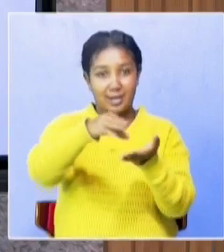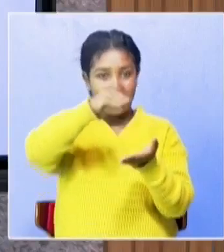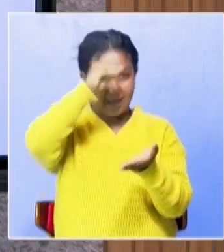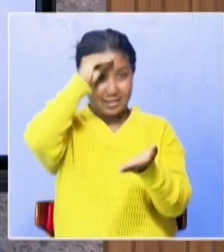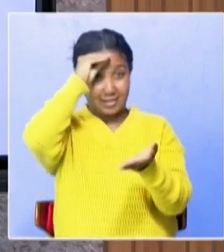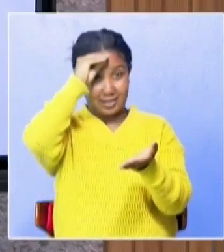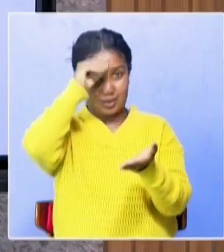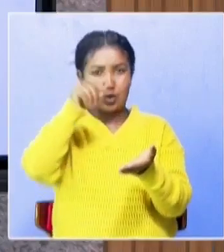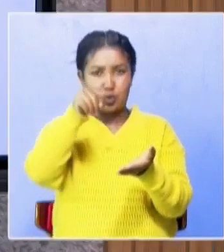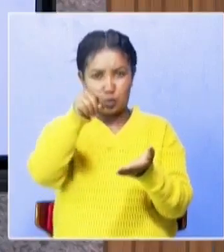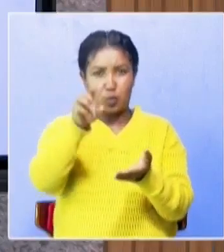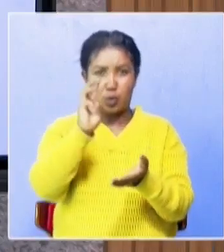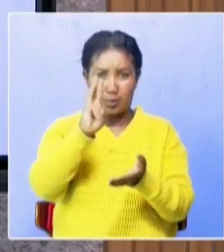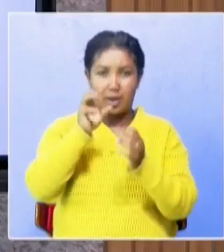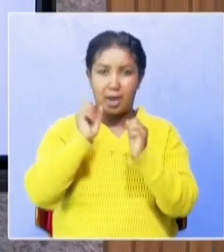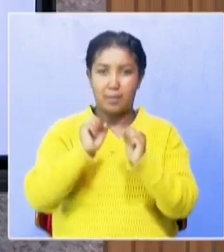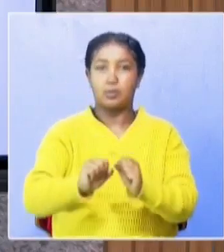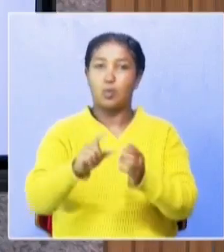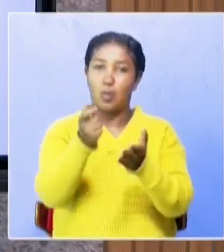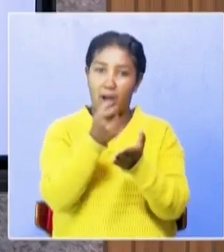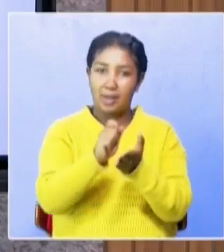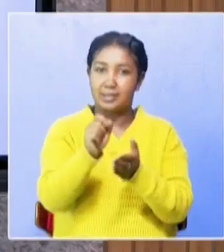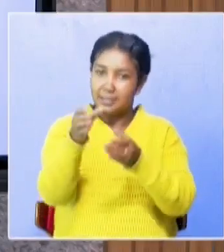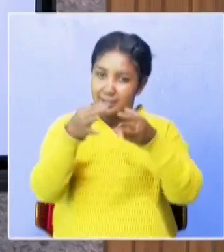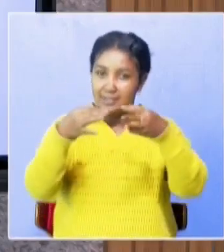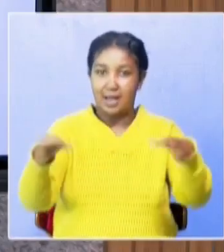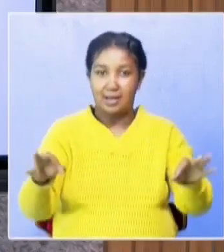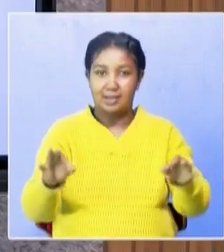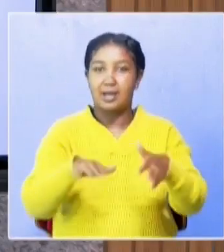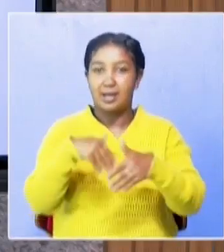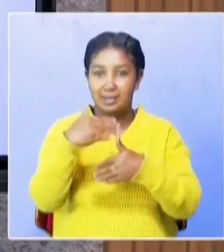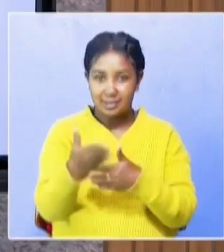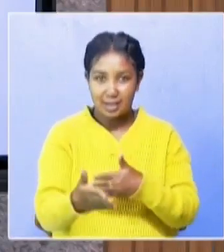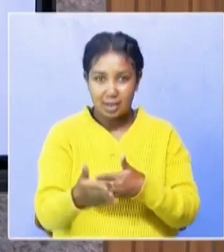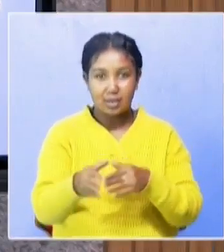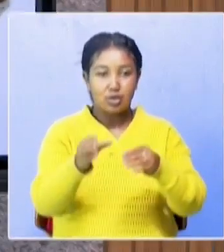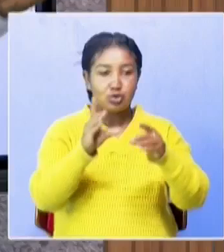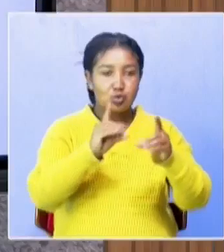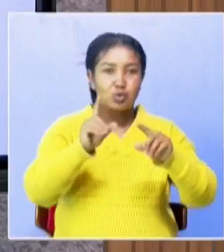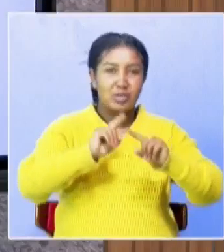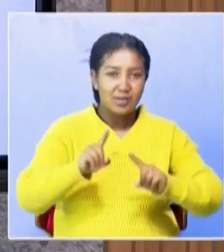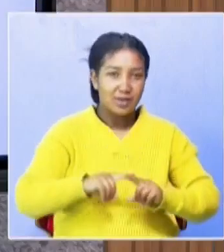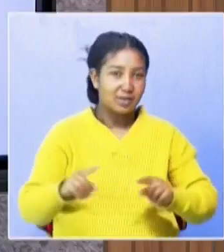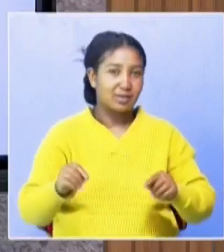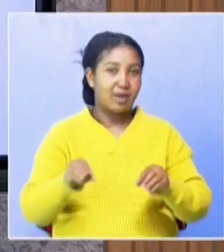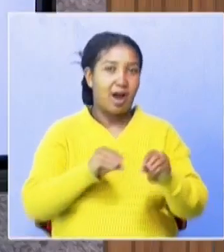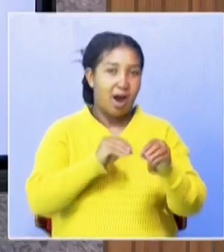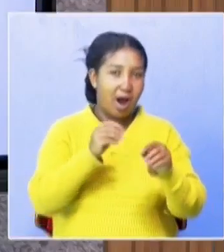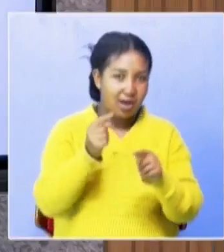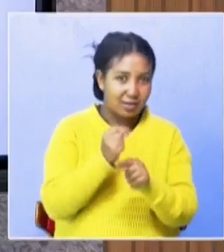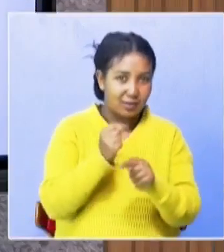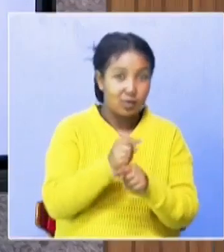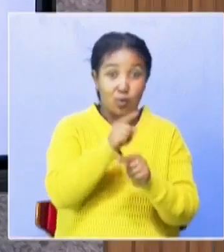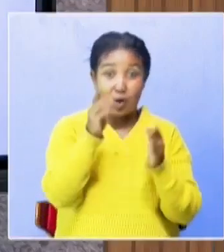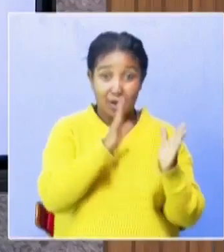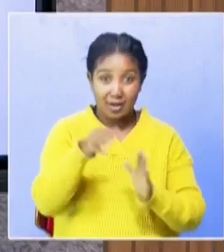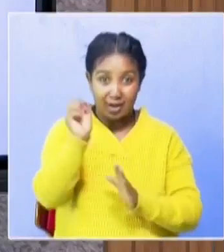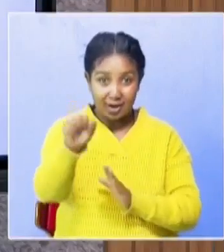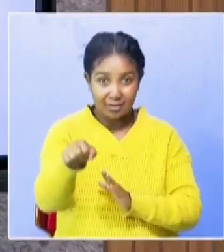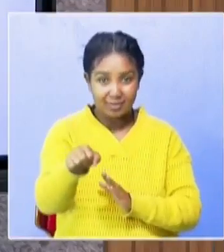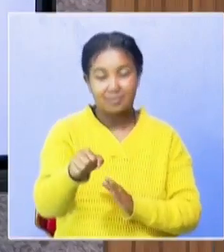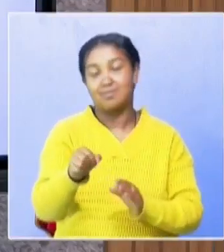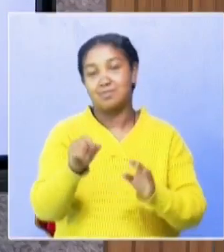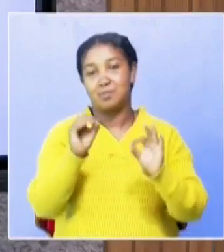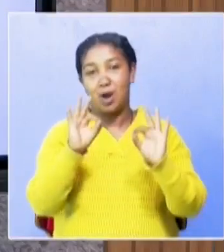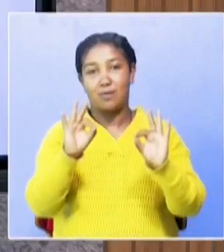lesson, you will be able to write sentence and then do different activities. I hope you're ready.